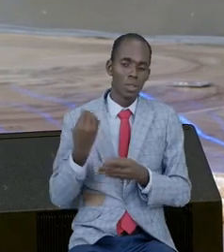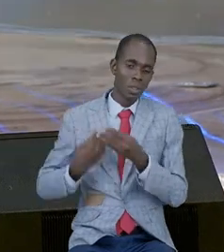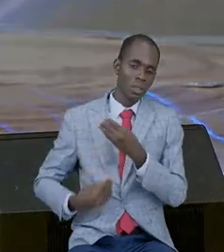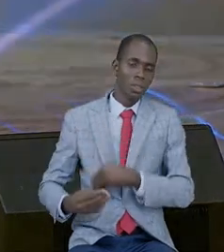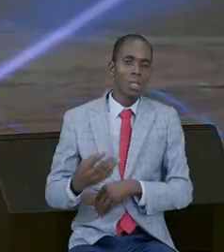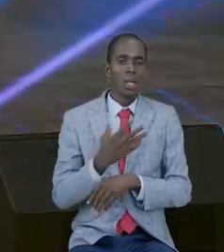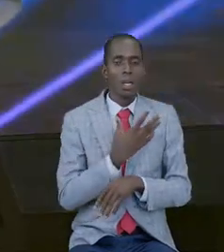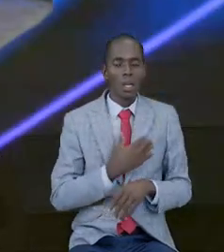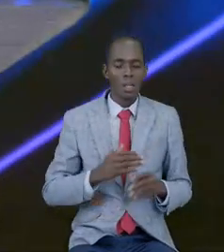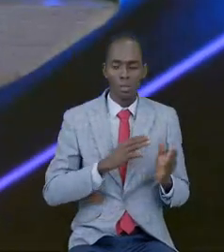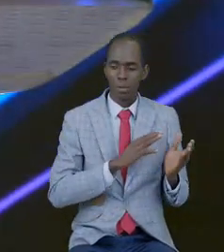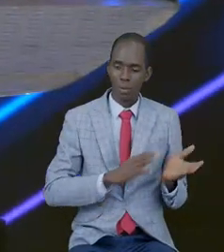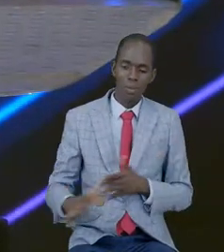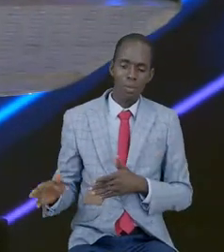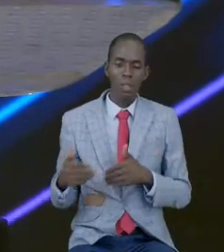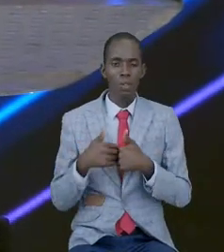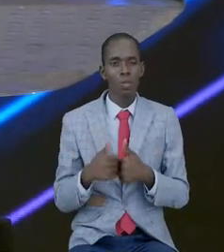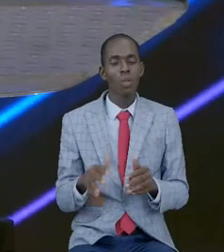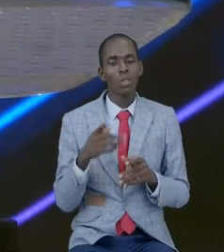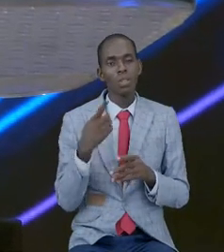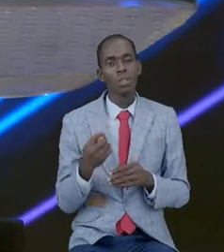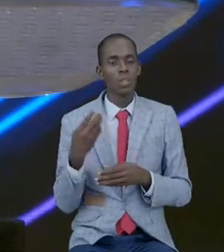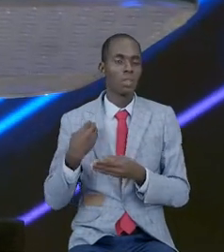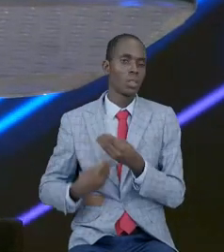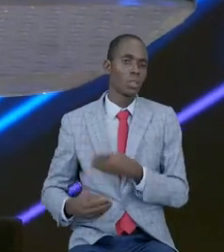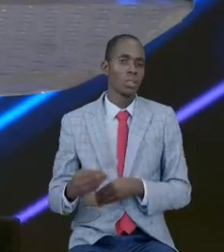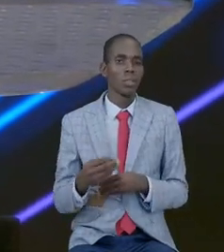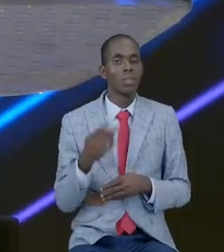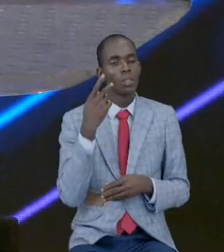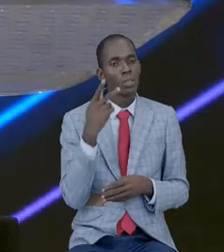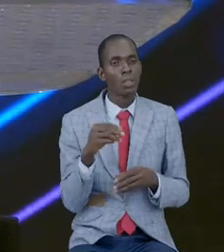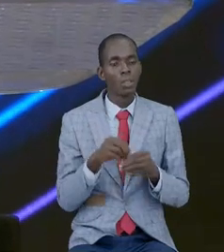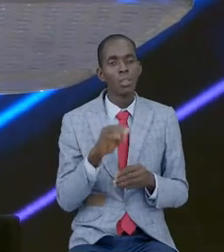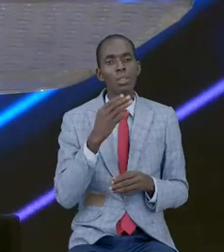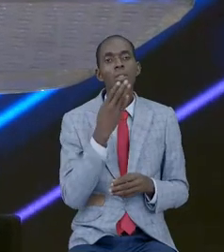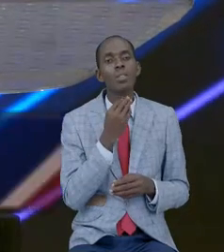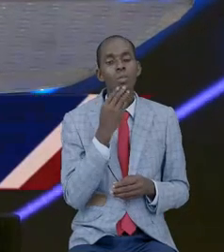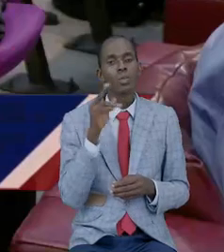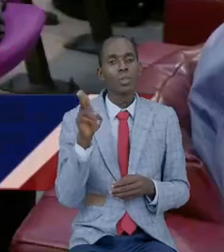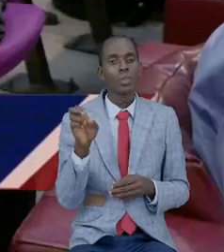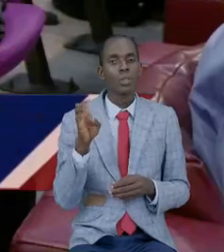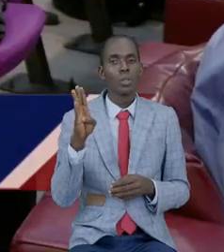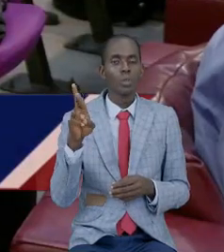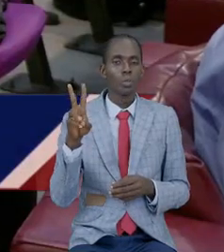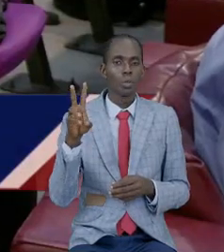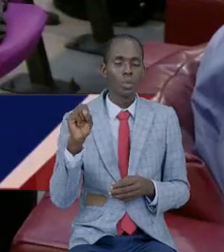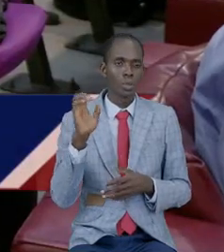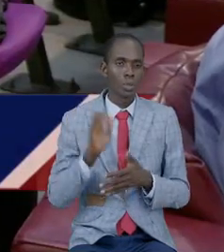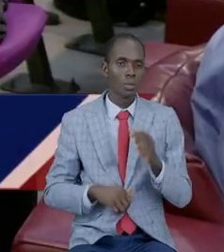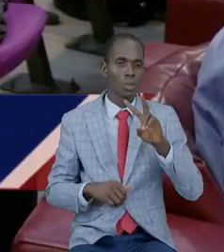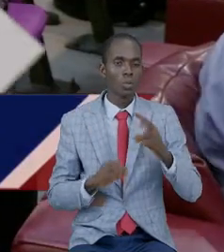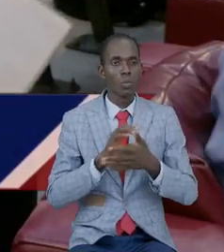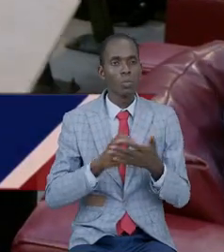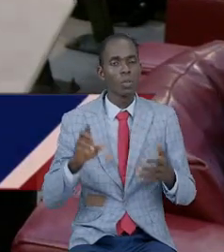thee inheritance in hebrews chapter 2 reading from verse 1 in verse 2 verse